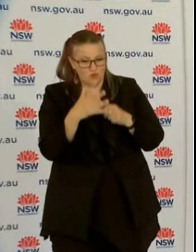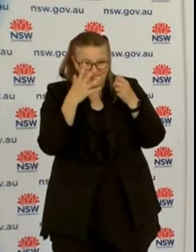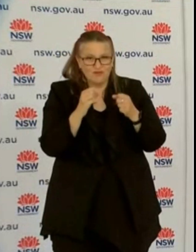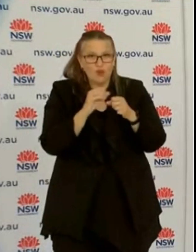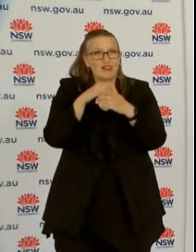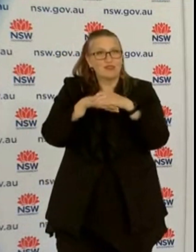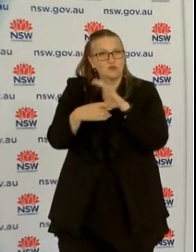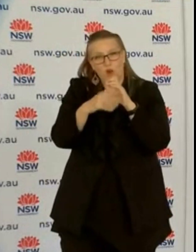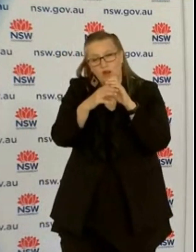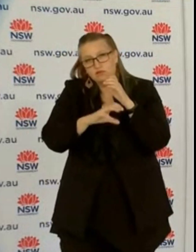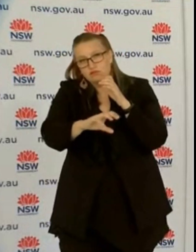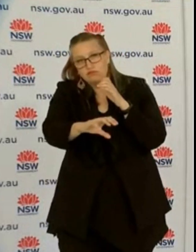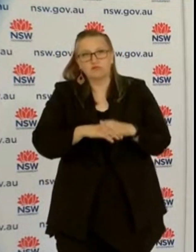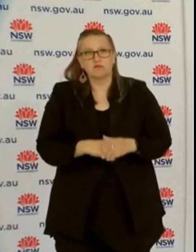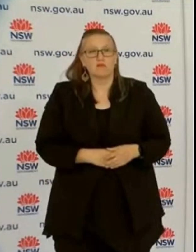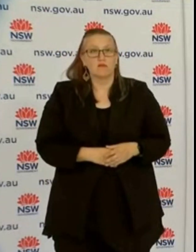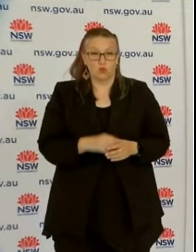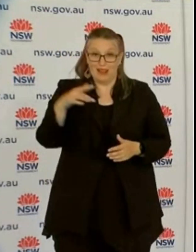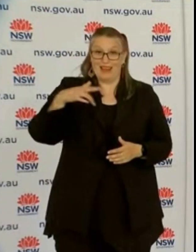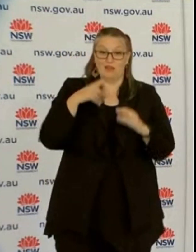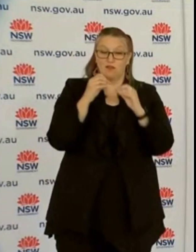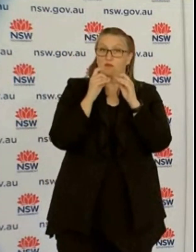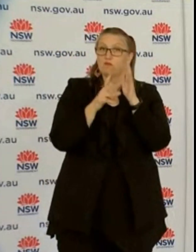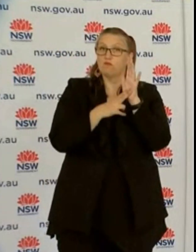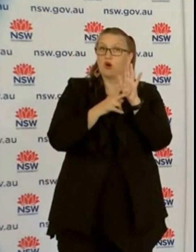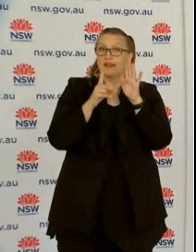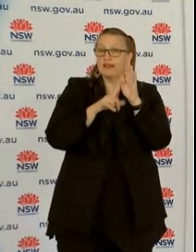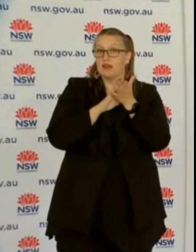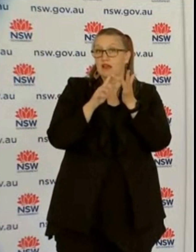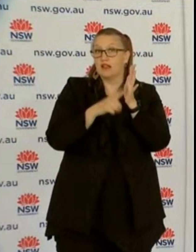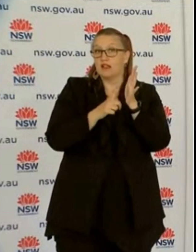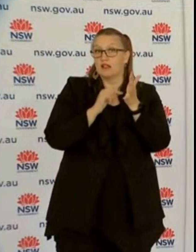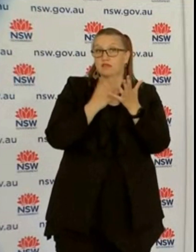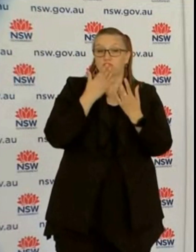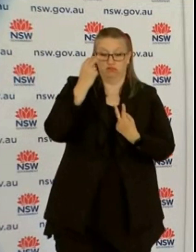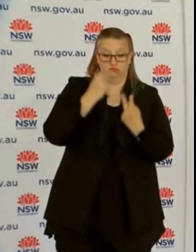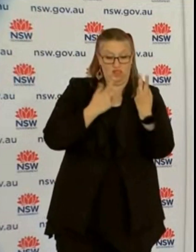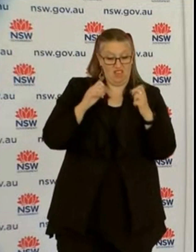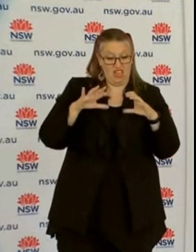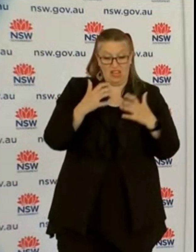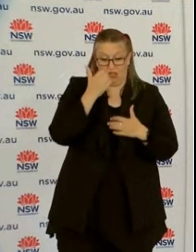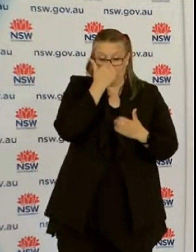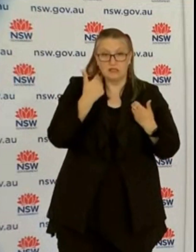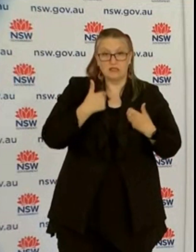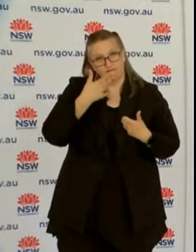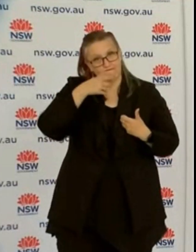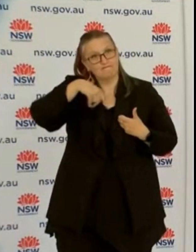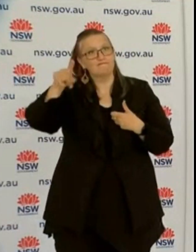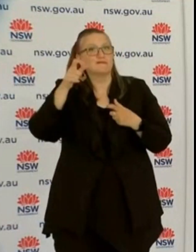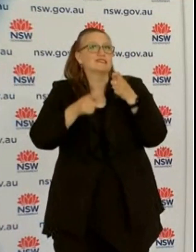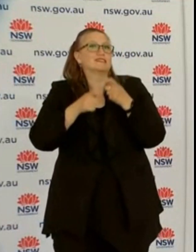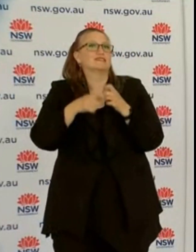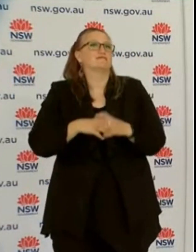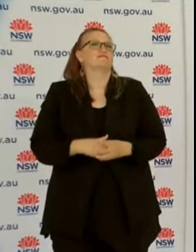locally, please be aware for symptoms and please come forward for testing. In terms of our suburbs